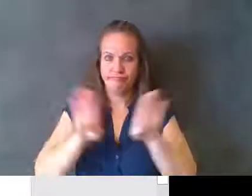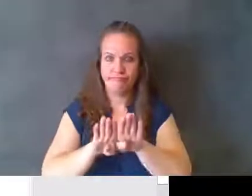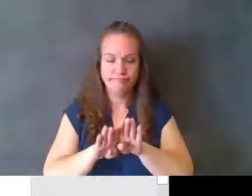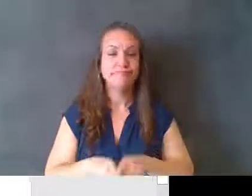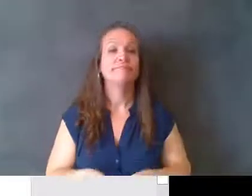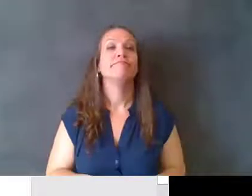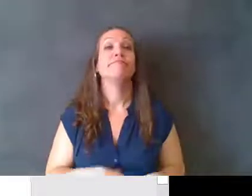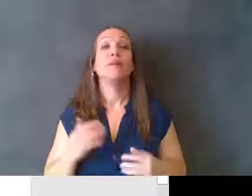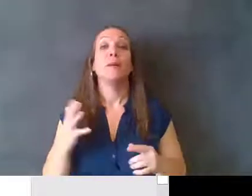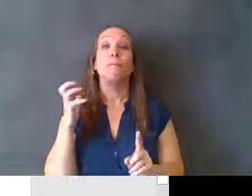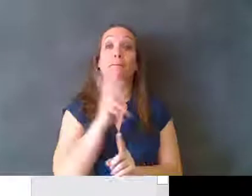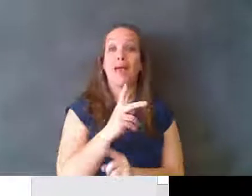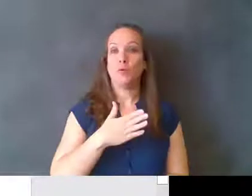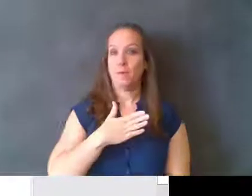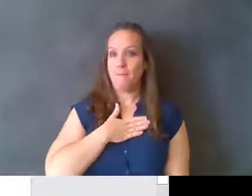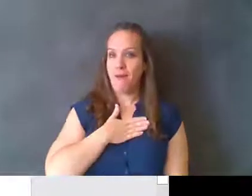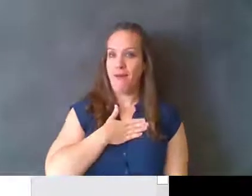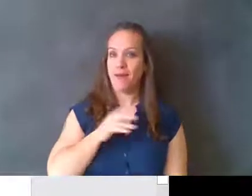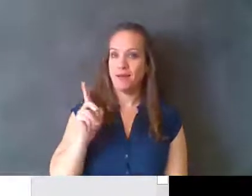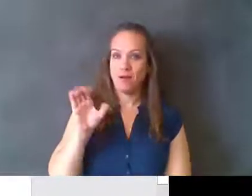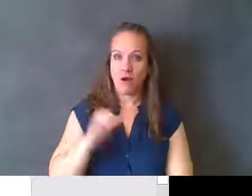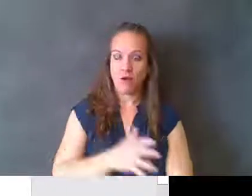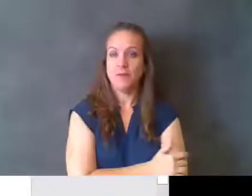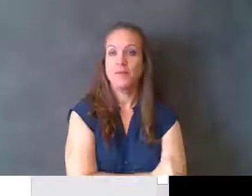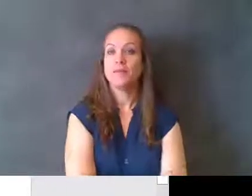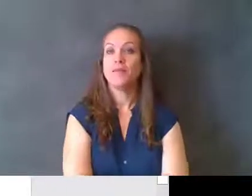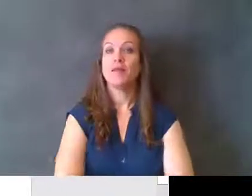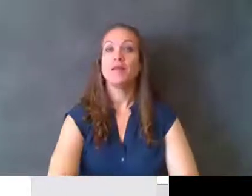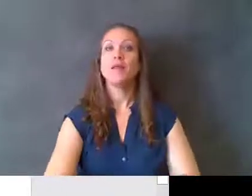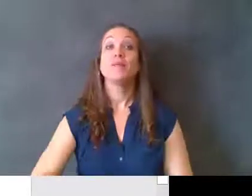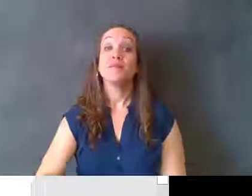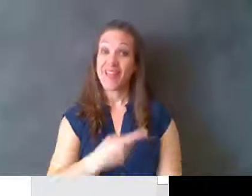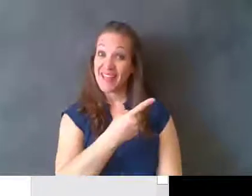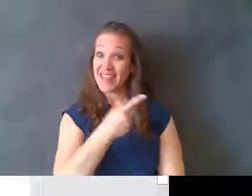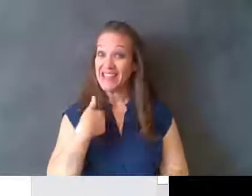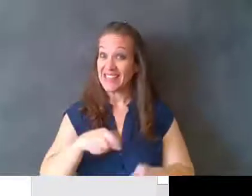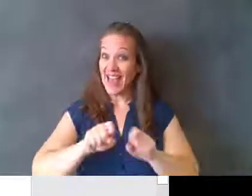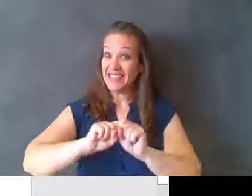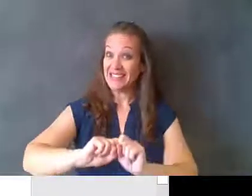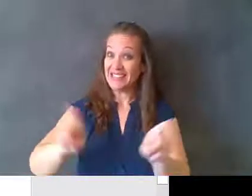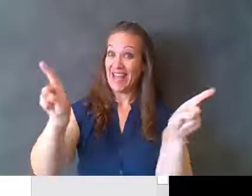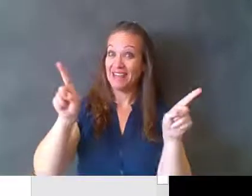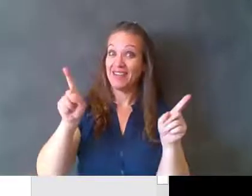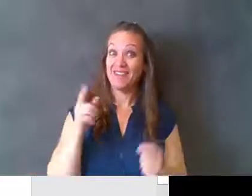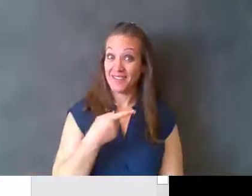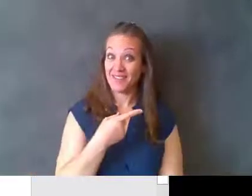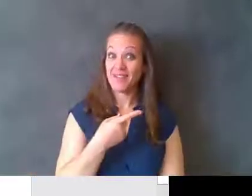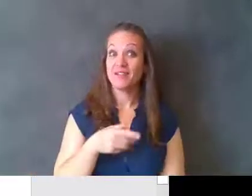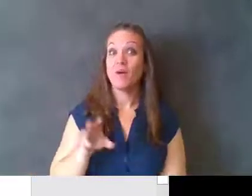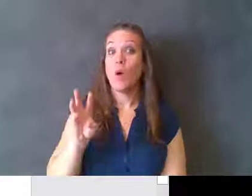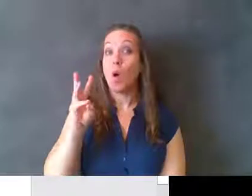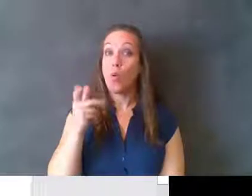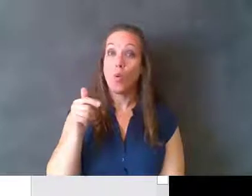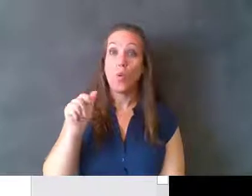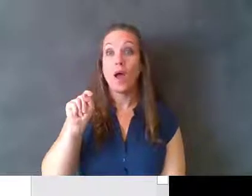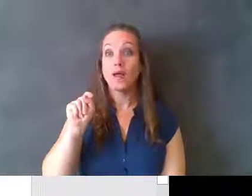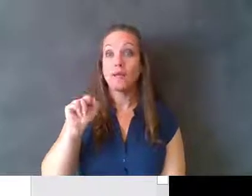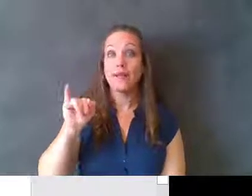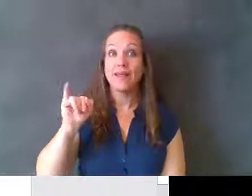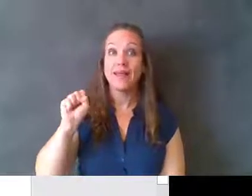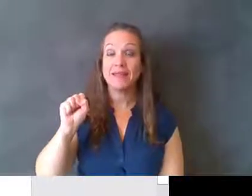Word document, and this is the document I sent to all of you that was labeled What is CFILC? Accessibility Review